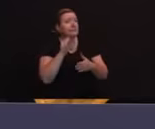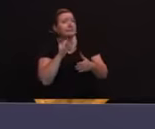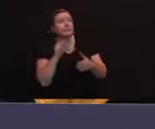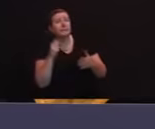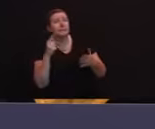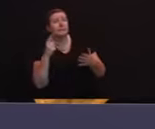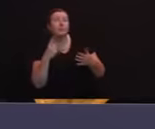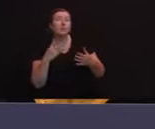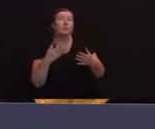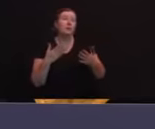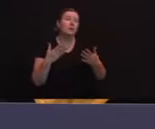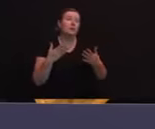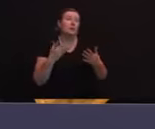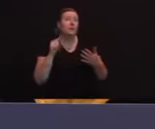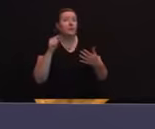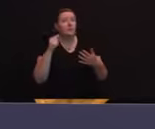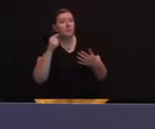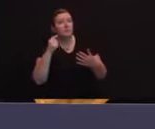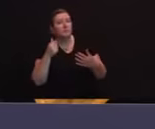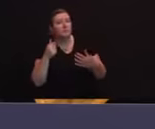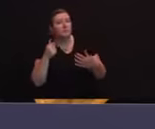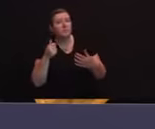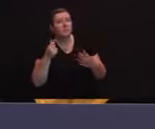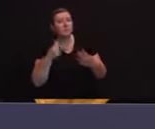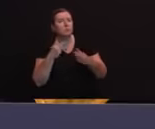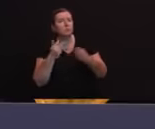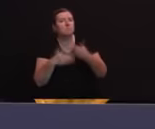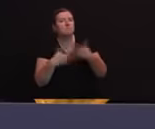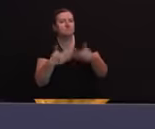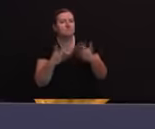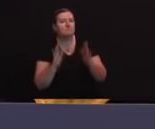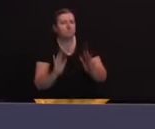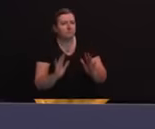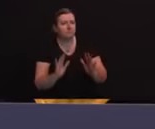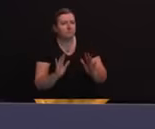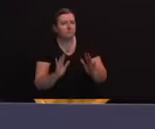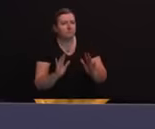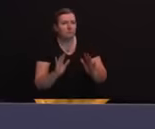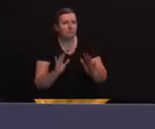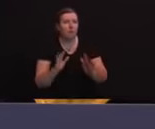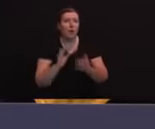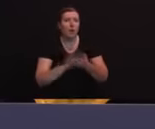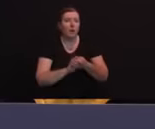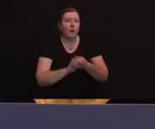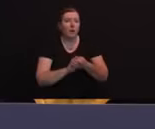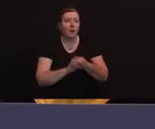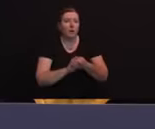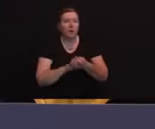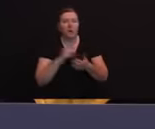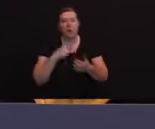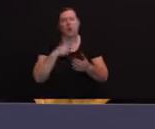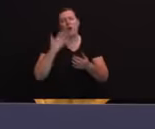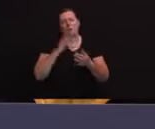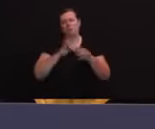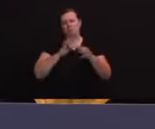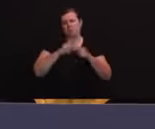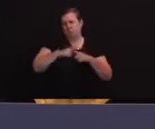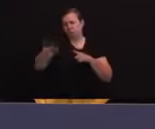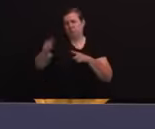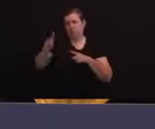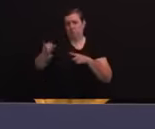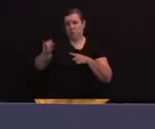so, what are those steps? Judy, you want me to start and then go to you? Is that all right? Sure. Correct